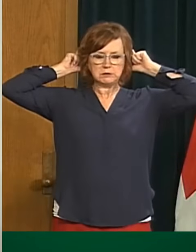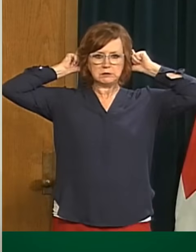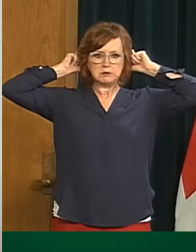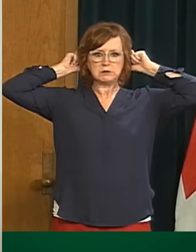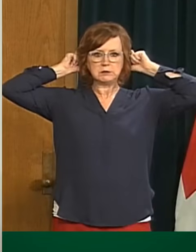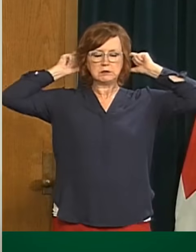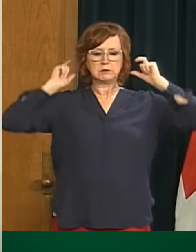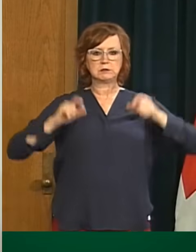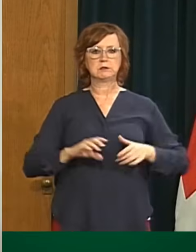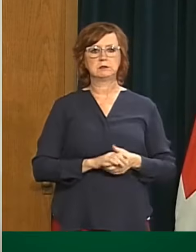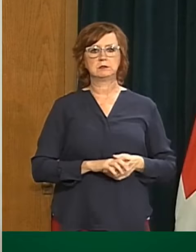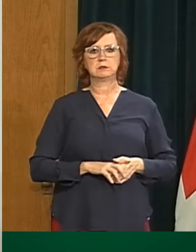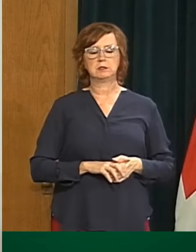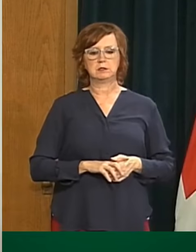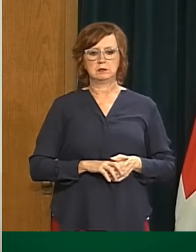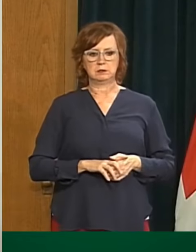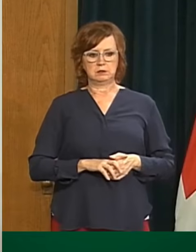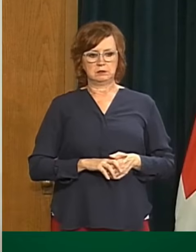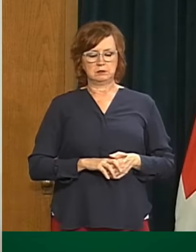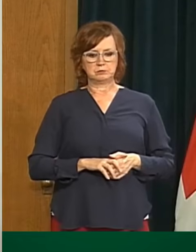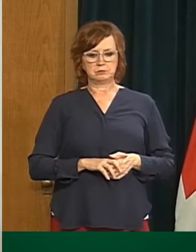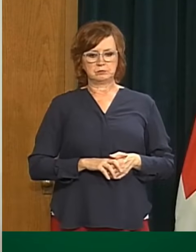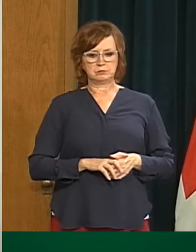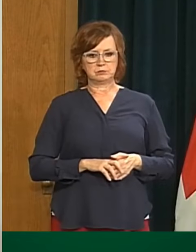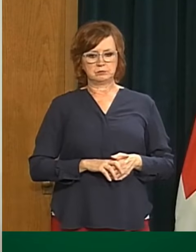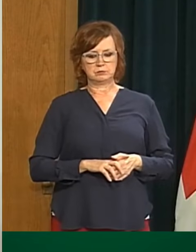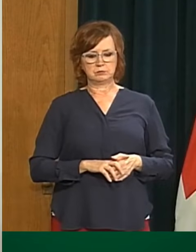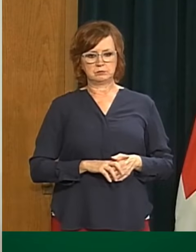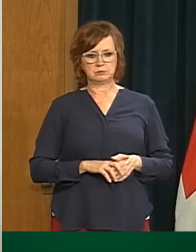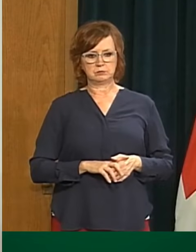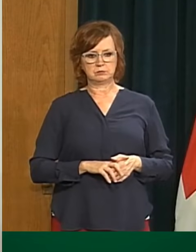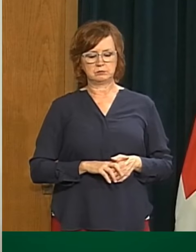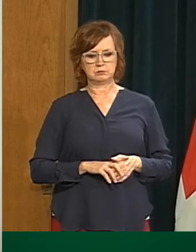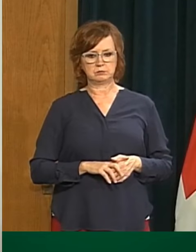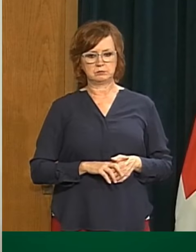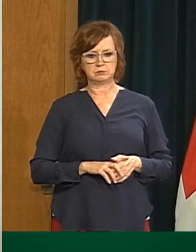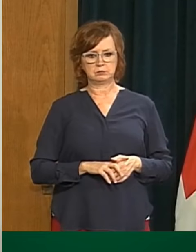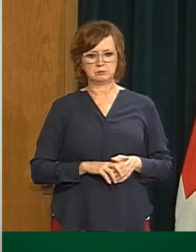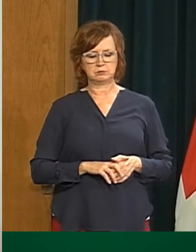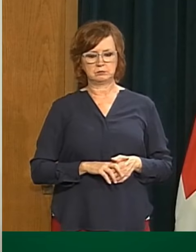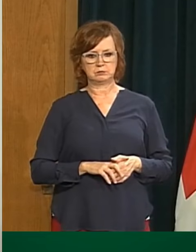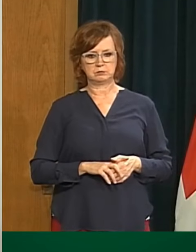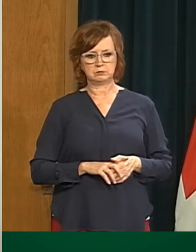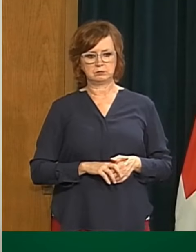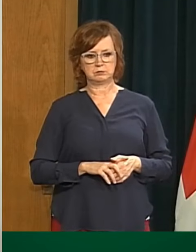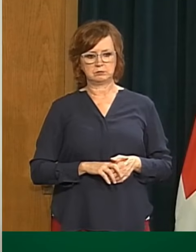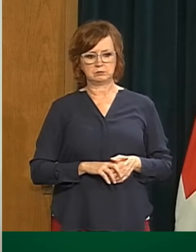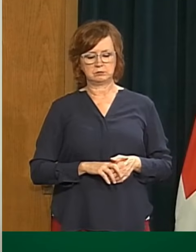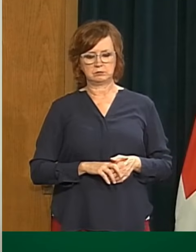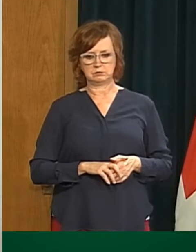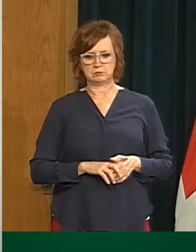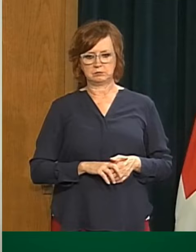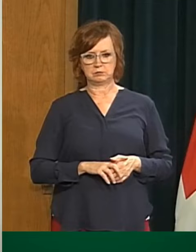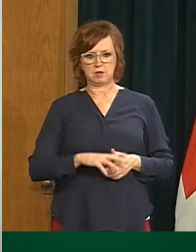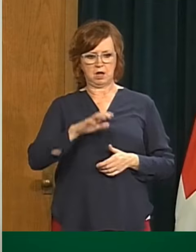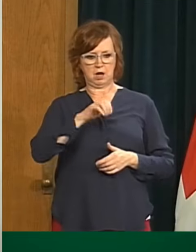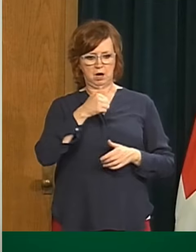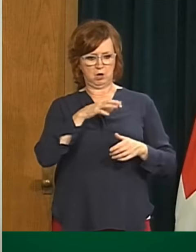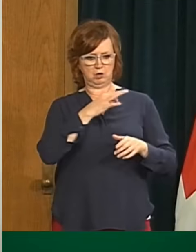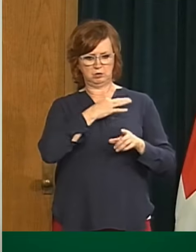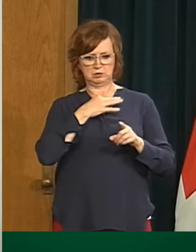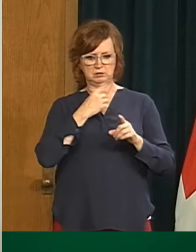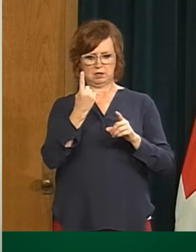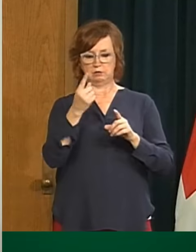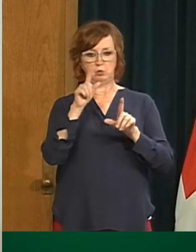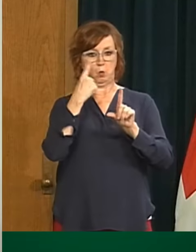use, all staff may not be considered a close contact. But if for some reason a patient was assessed in a setting